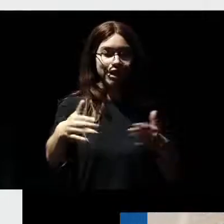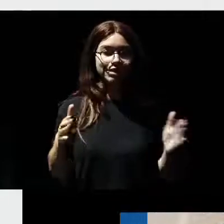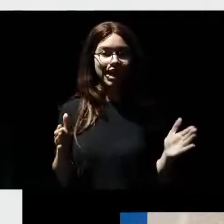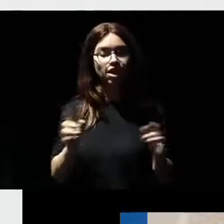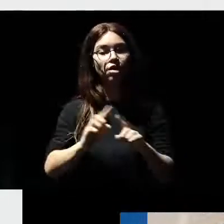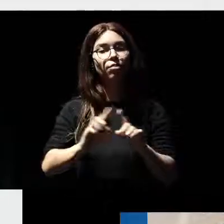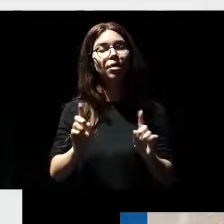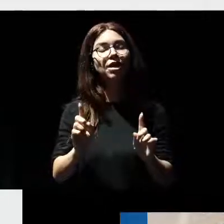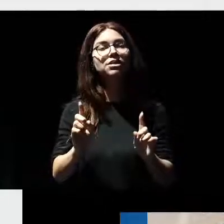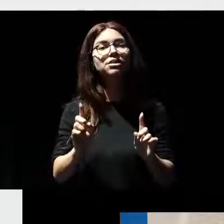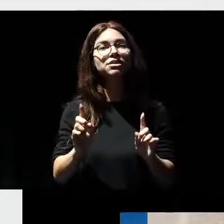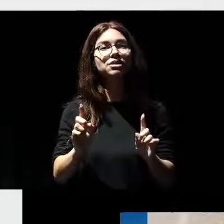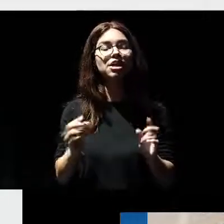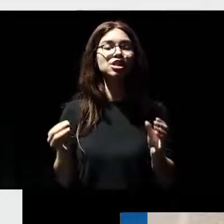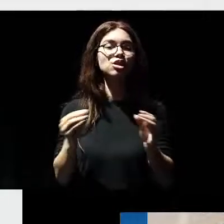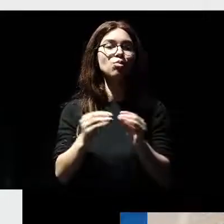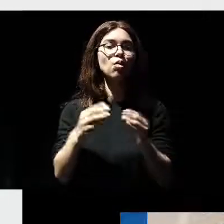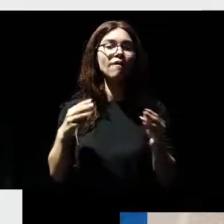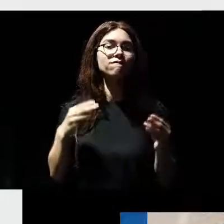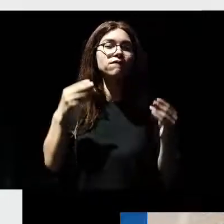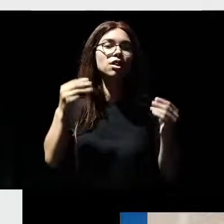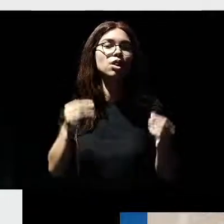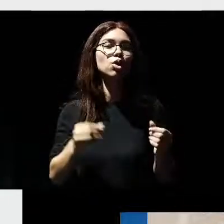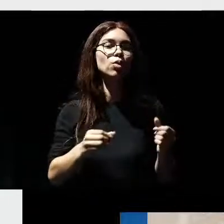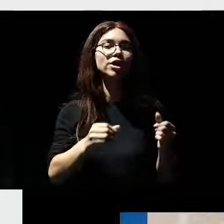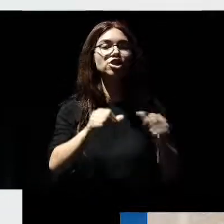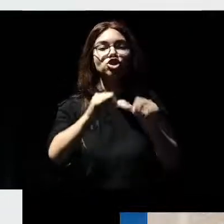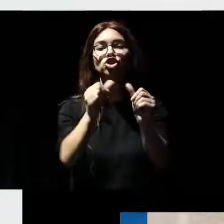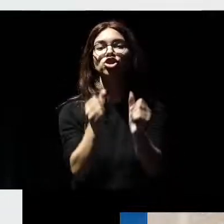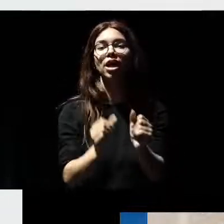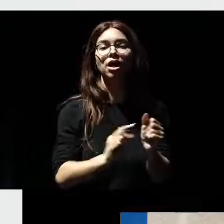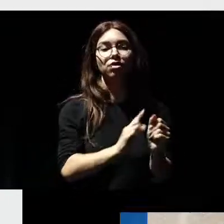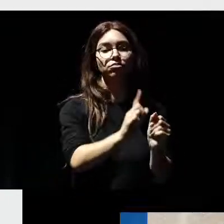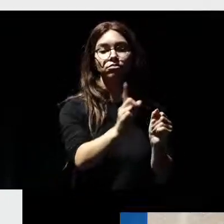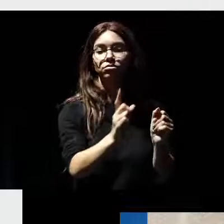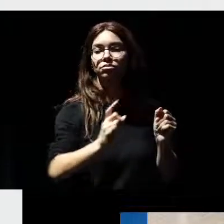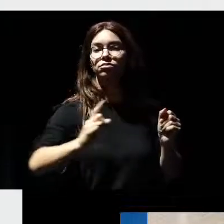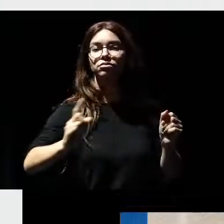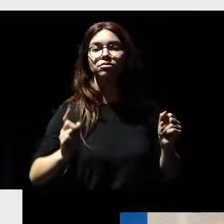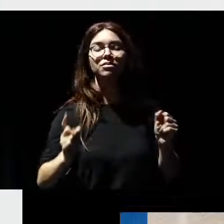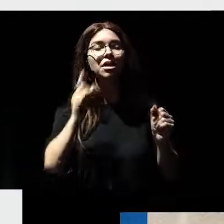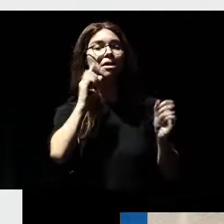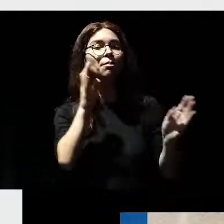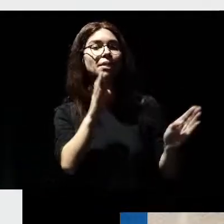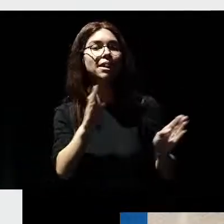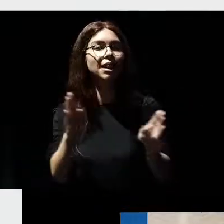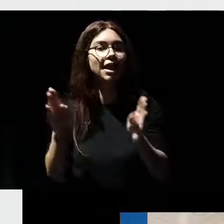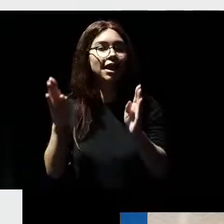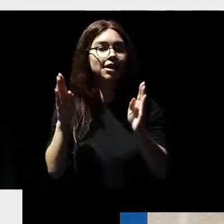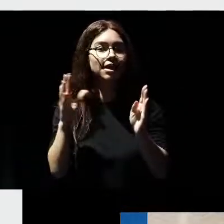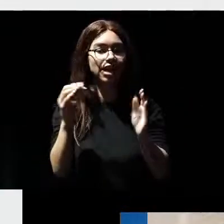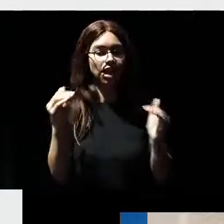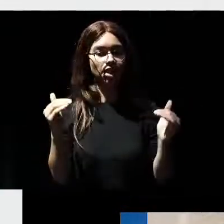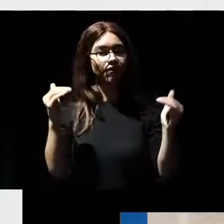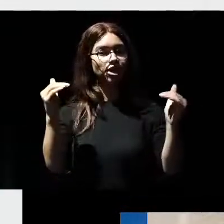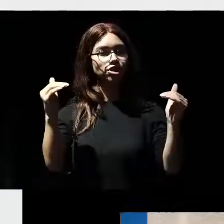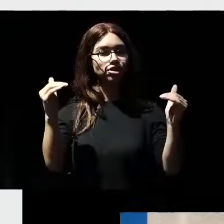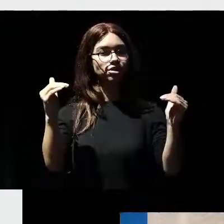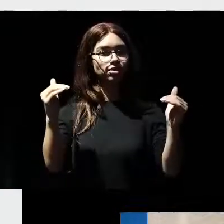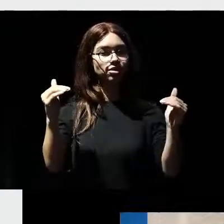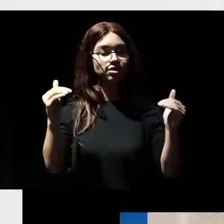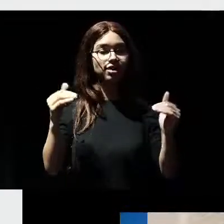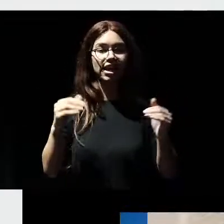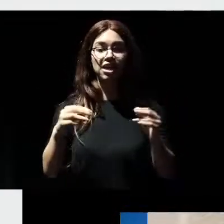is a more fluid shape in plan and in elevation.